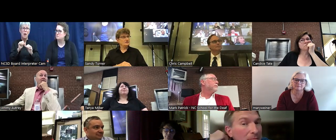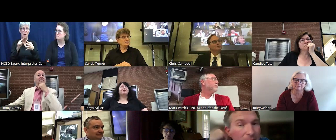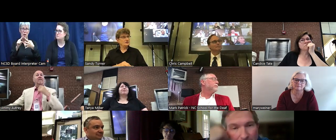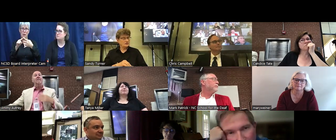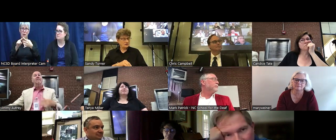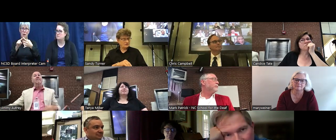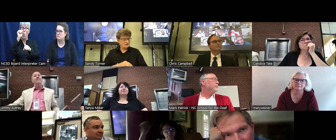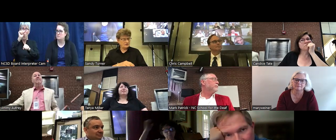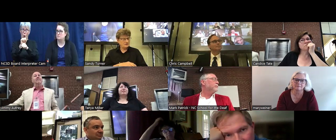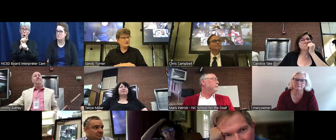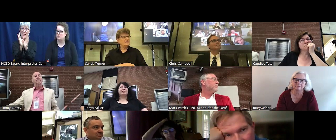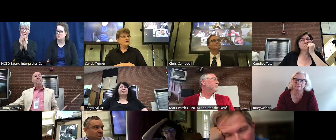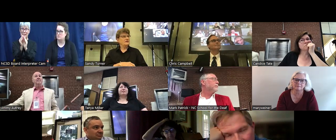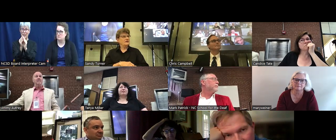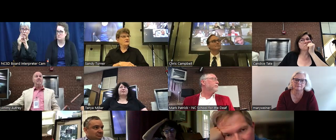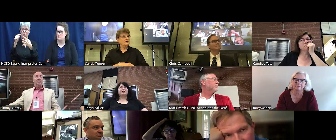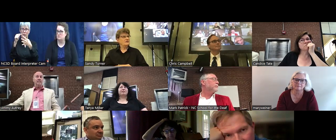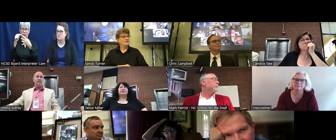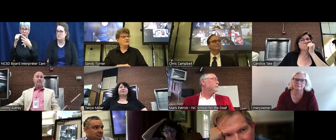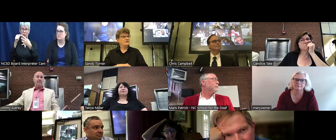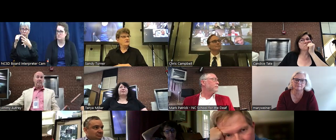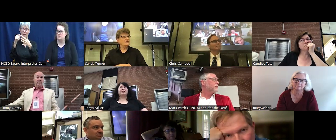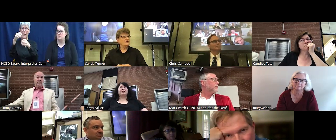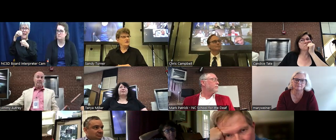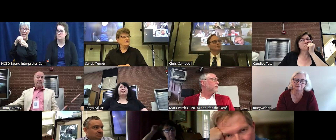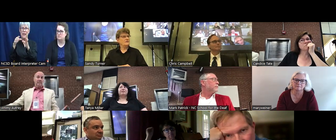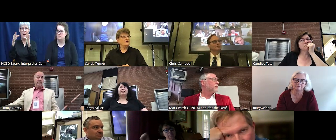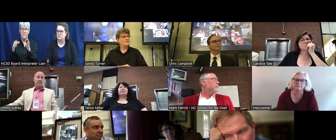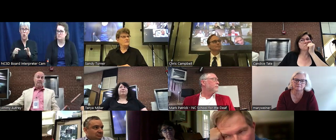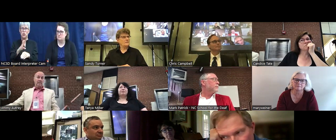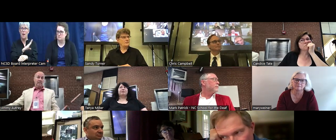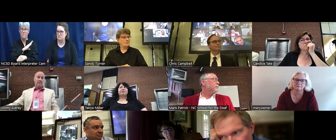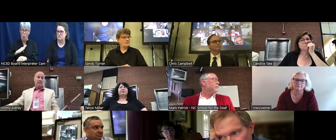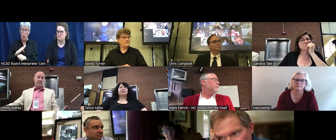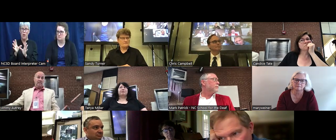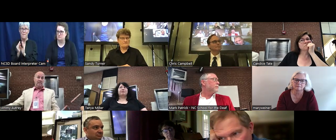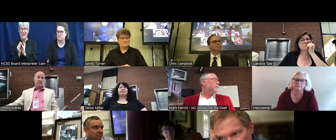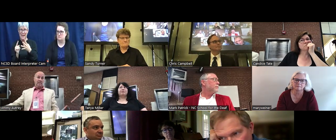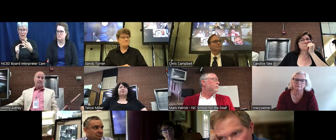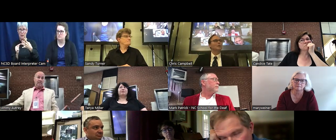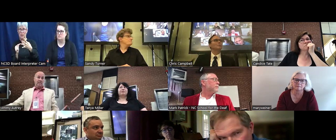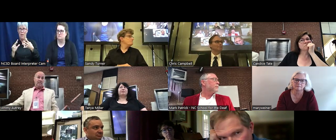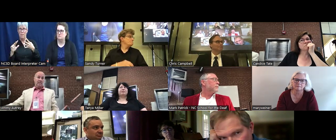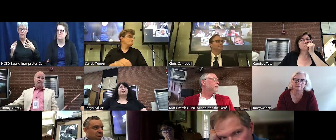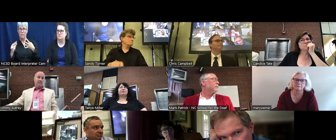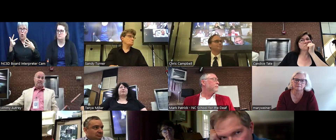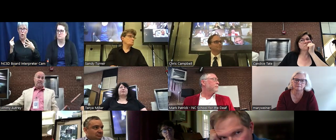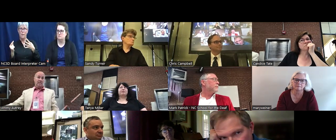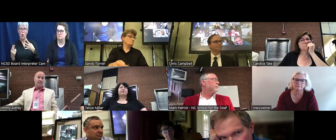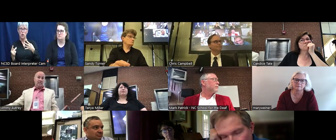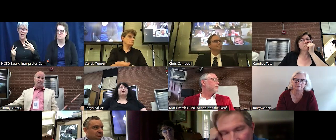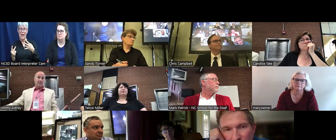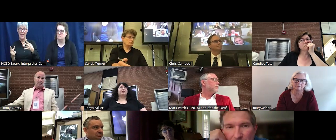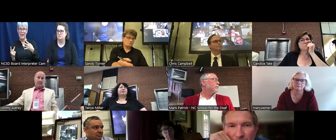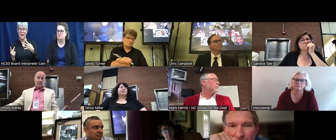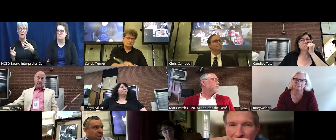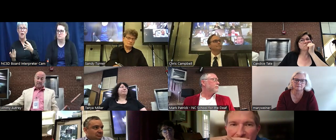first Thursday of each month, and then the in-person board meeting will be the third Thursday of each month. And it'll be 5 p.m. to